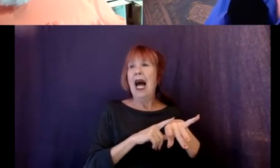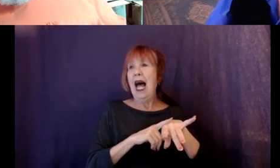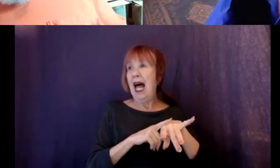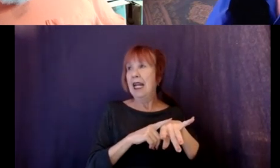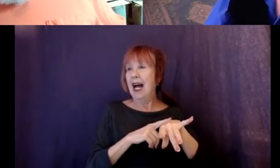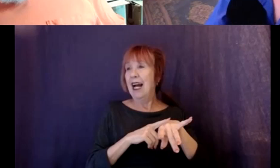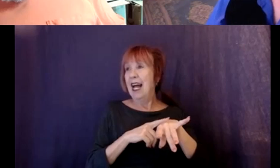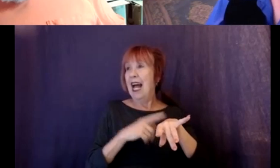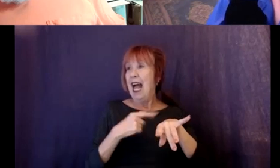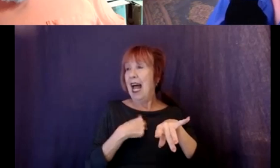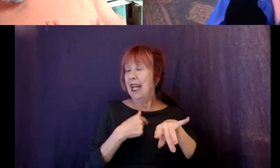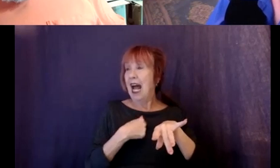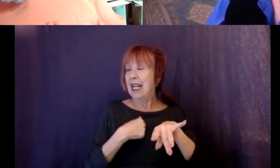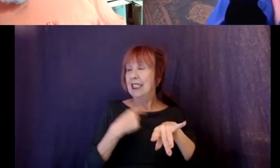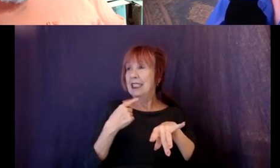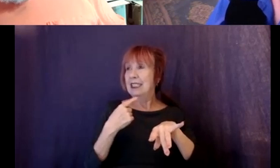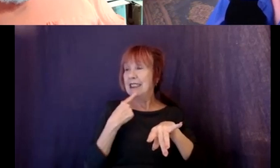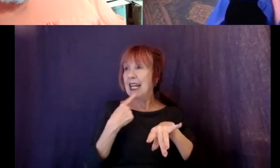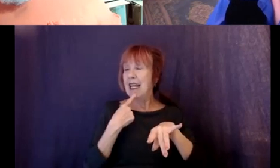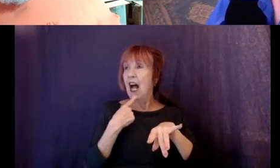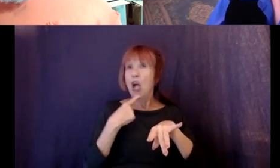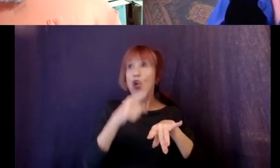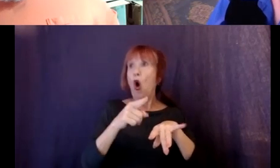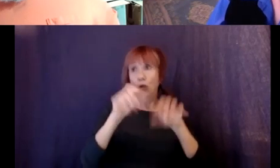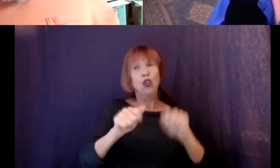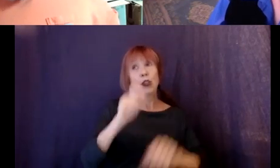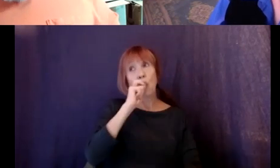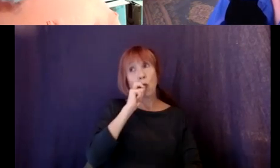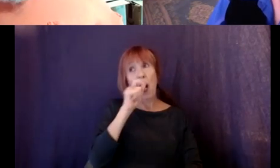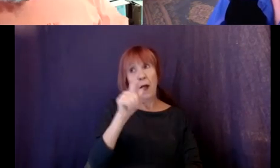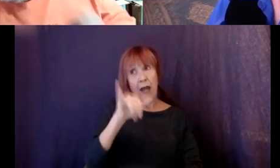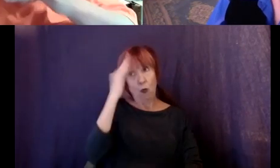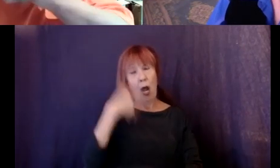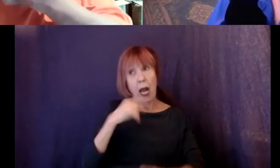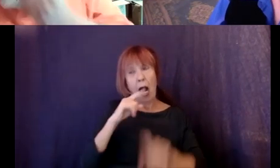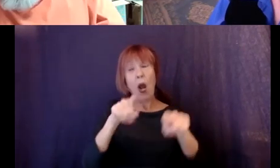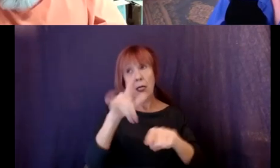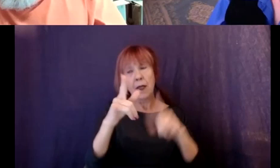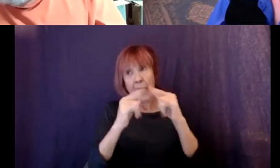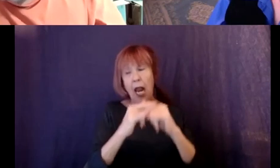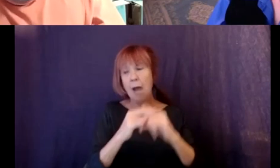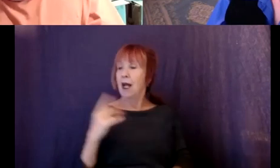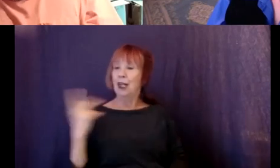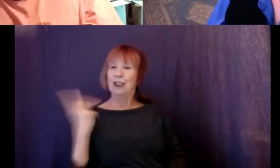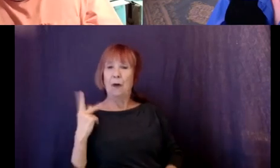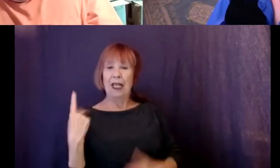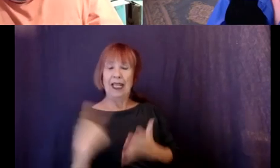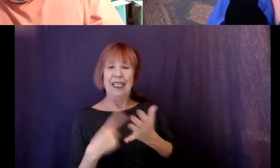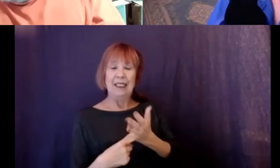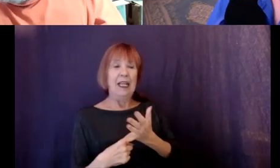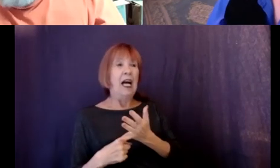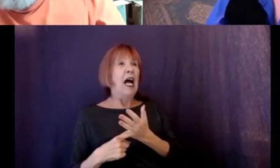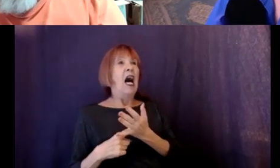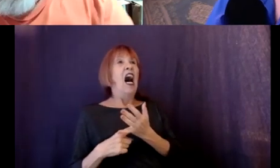camp. And as we both started digging into the story, we called Judy Human